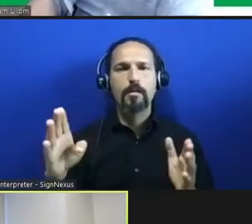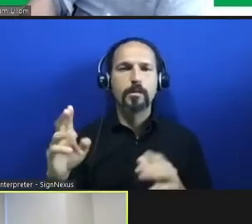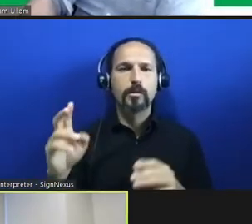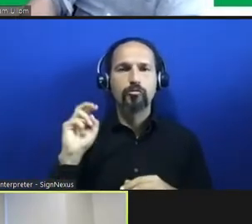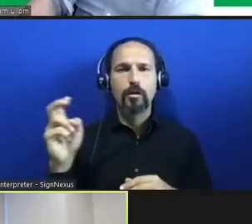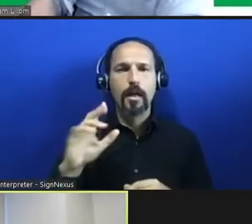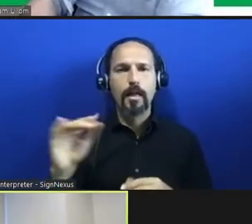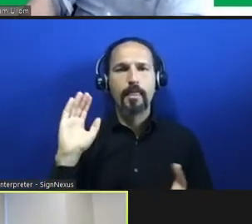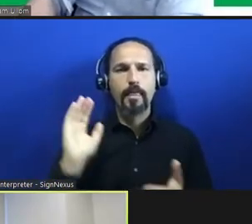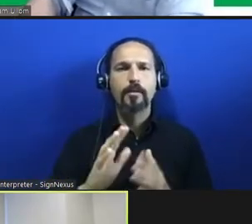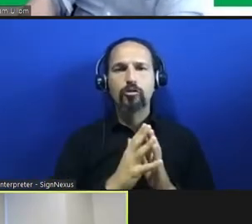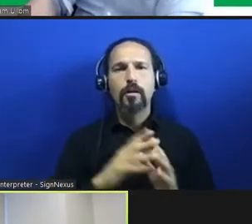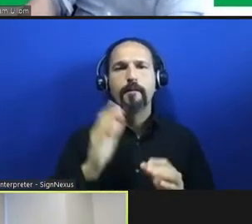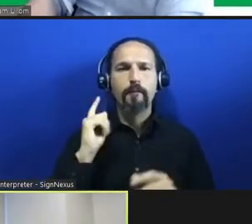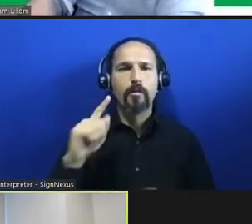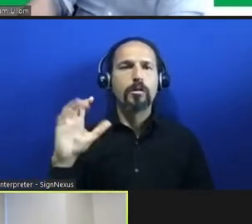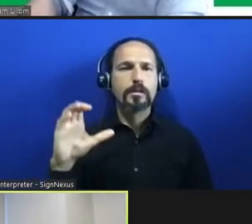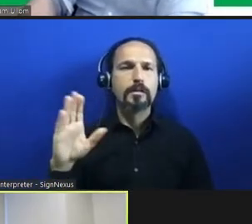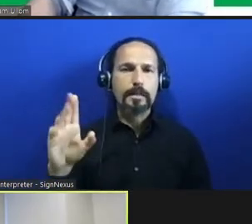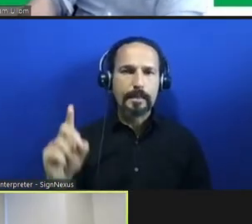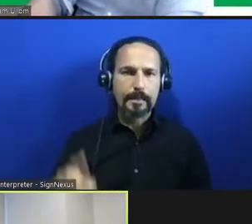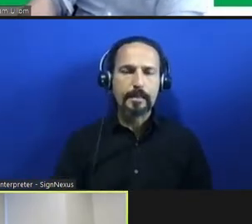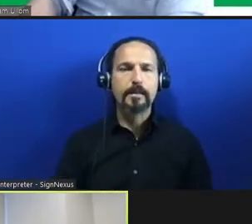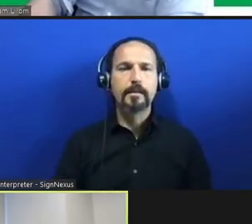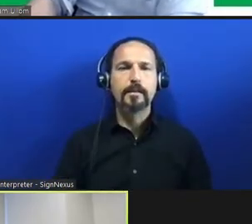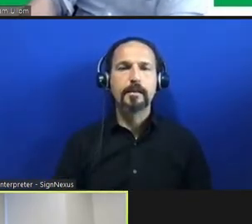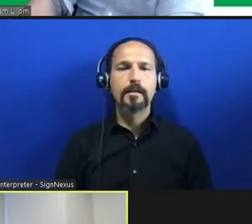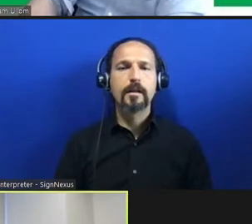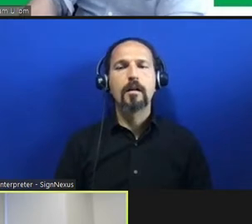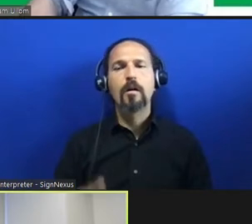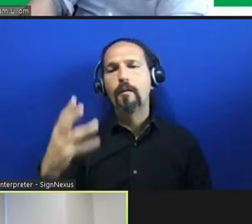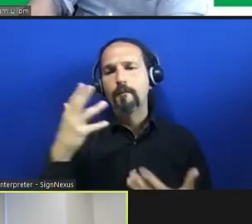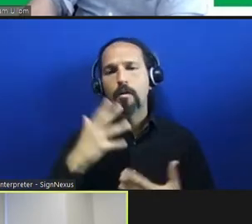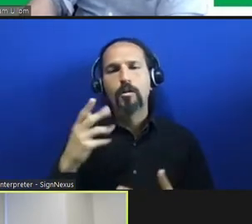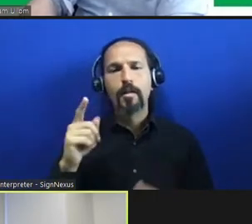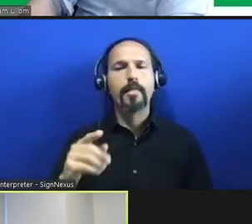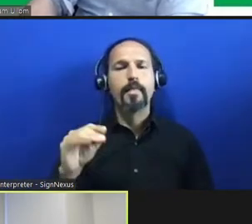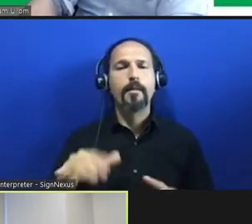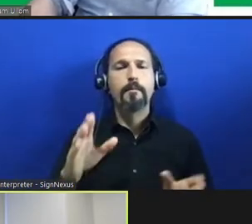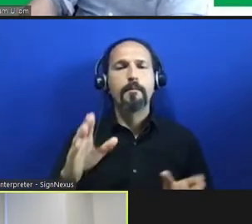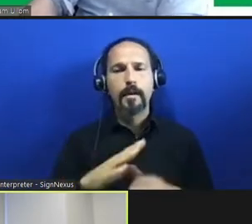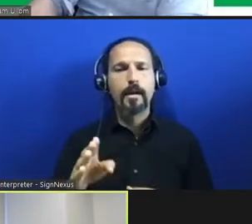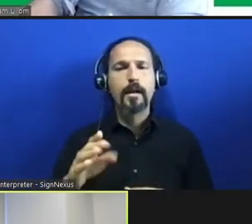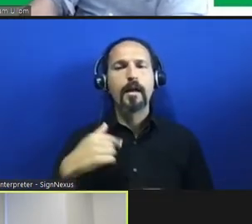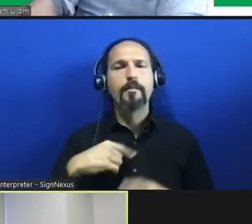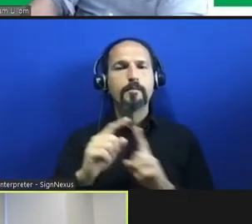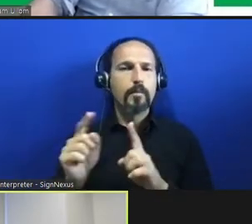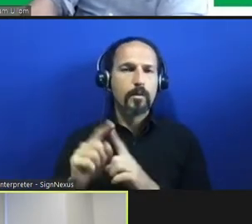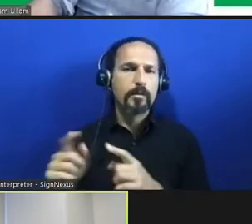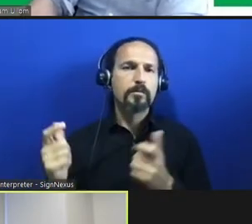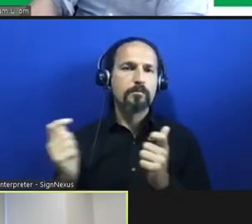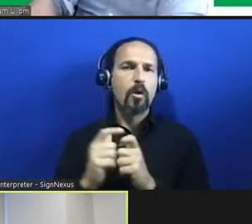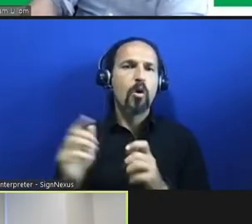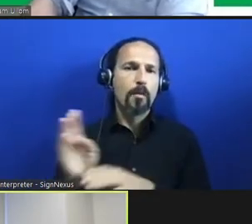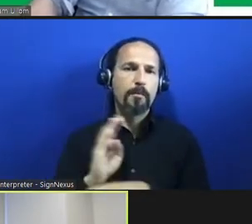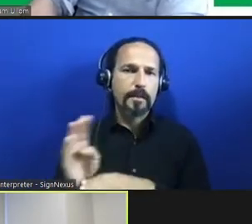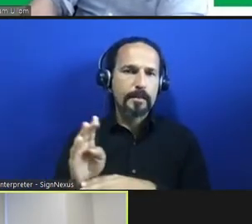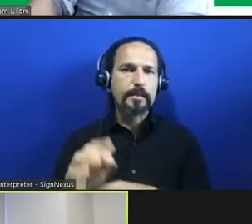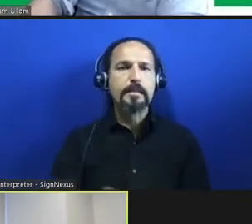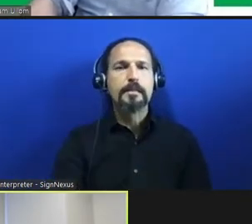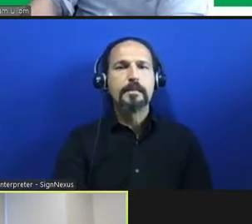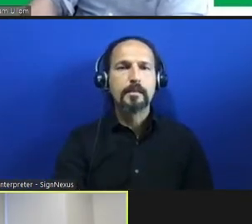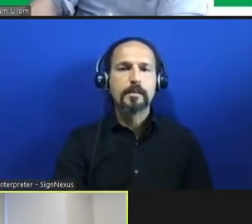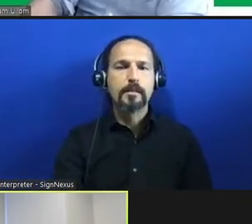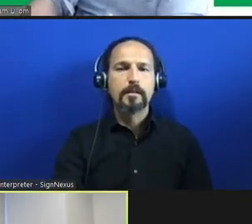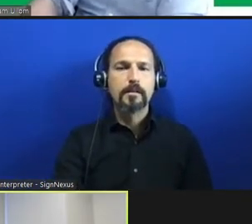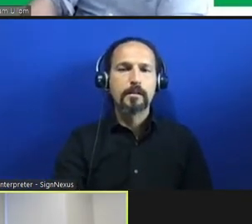alleviate traffic in the Central Business districts unfortunately caught up in this plan is a myriad of small businesses that use